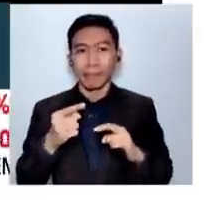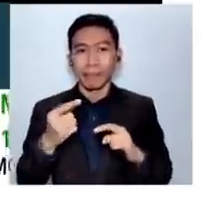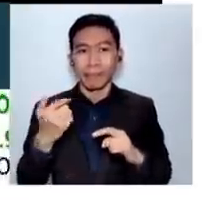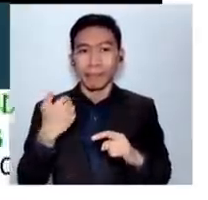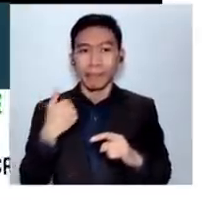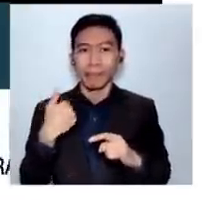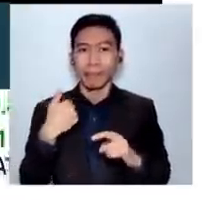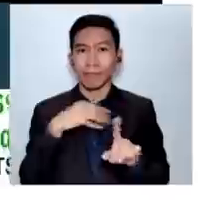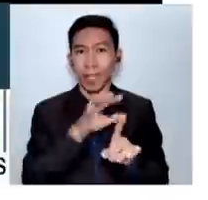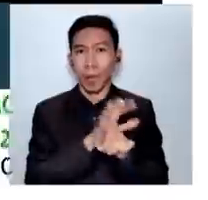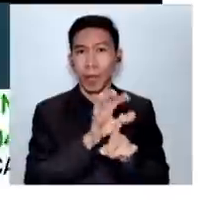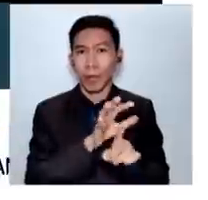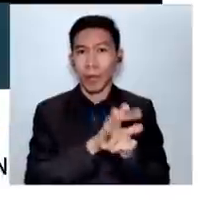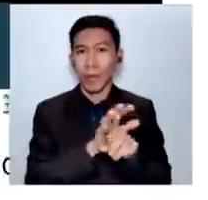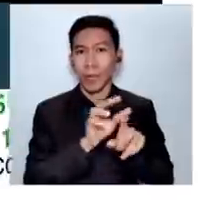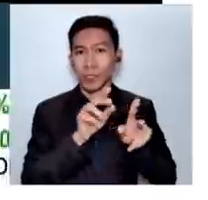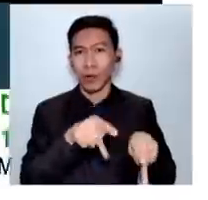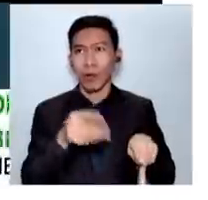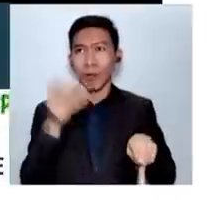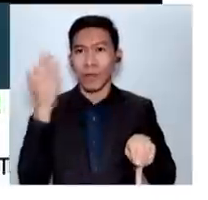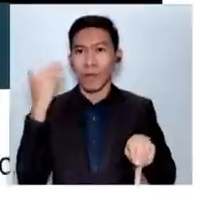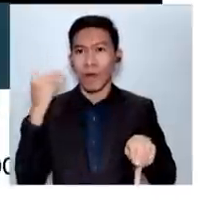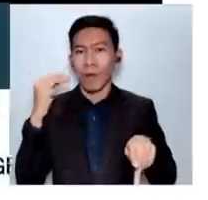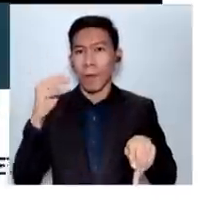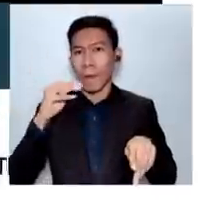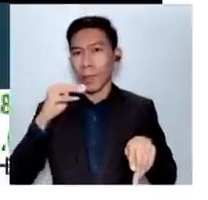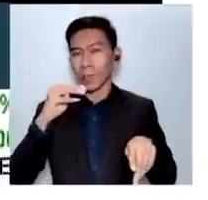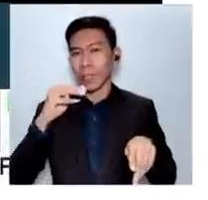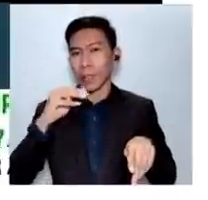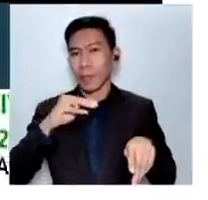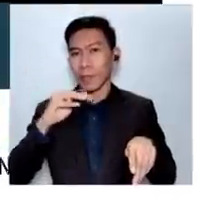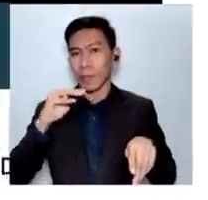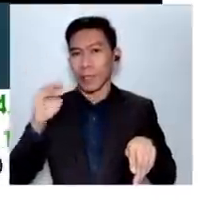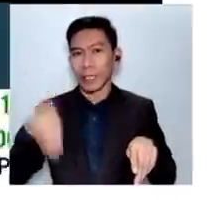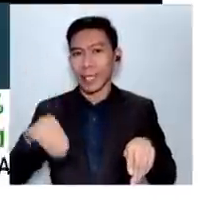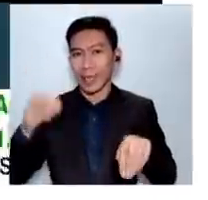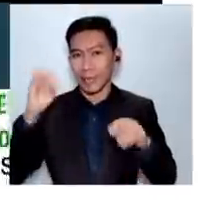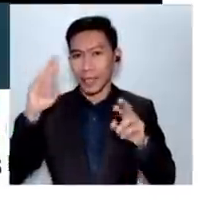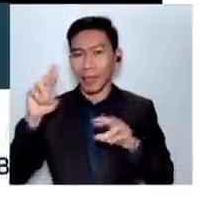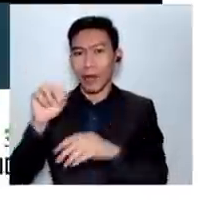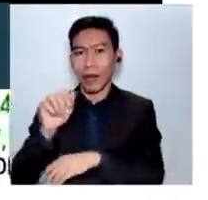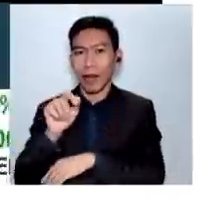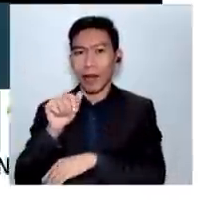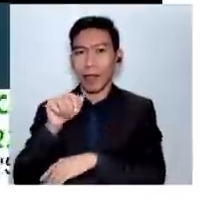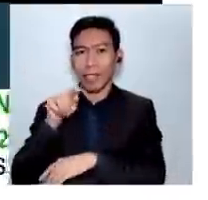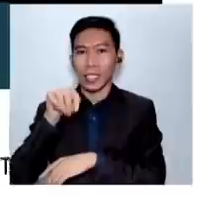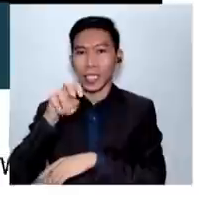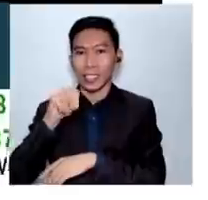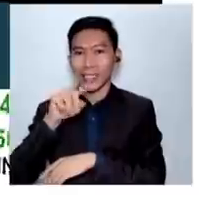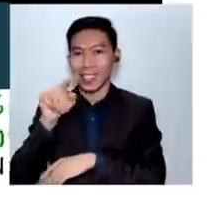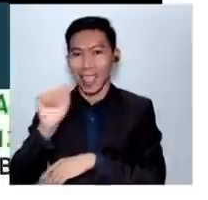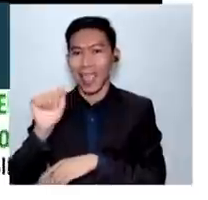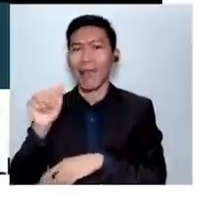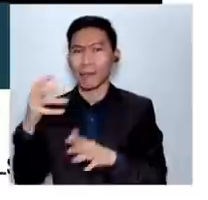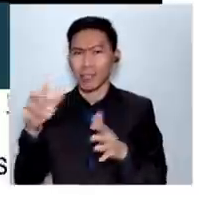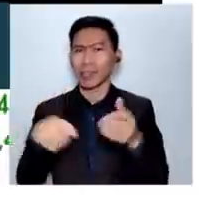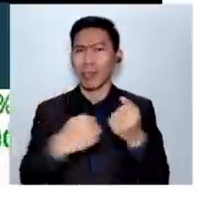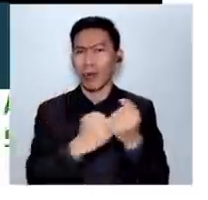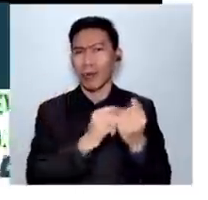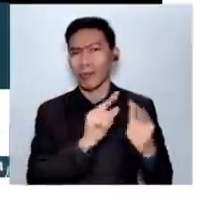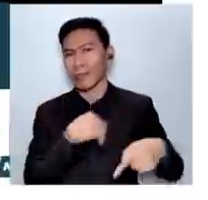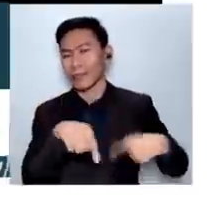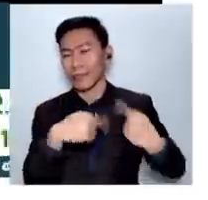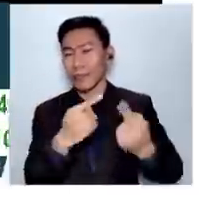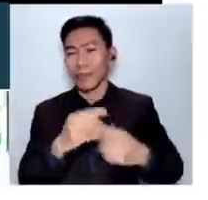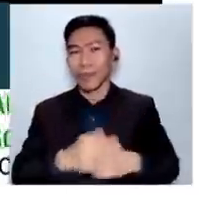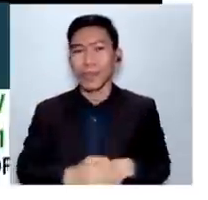prominent person when then Manila Mayor Lito Atienza already supported him. And ito ngayong